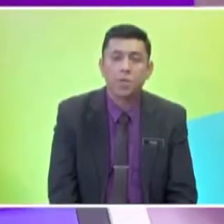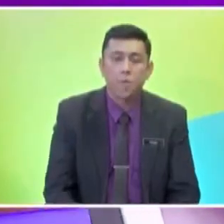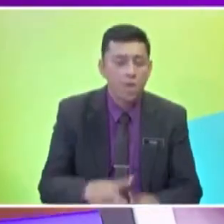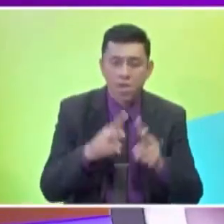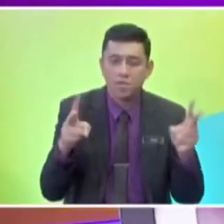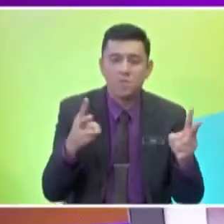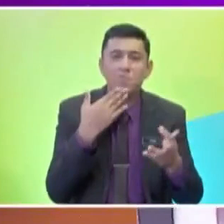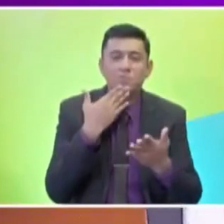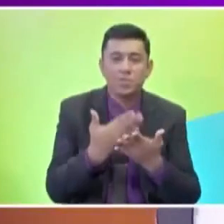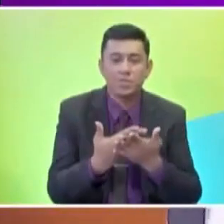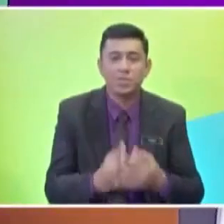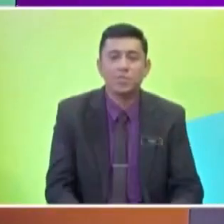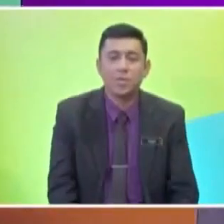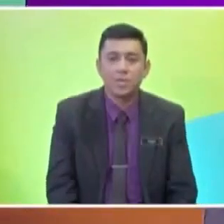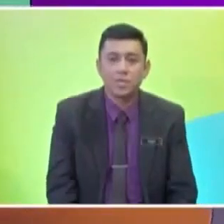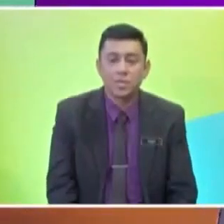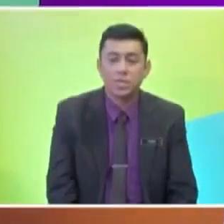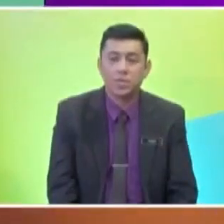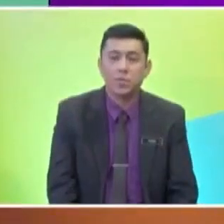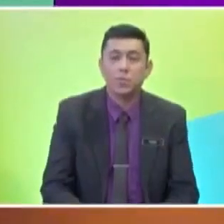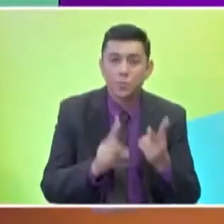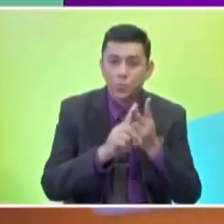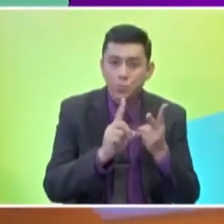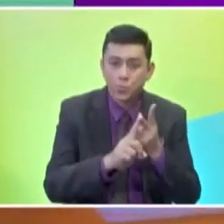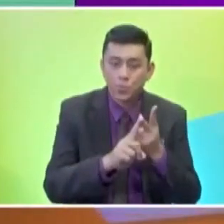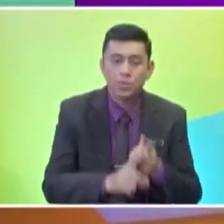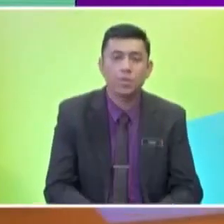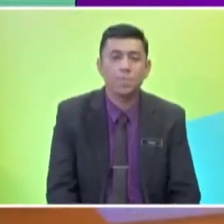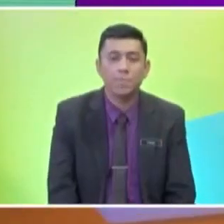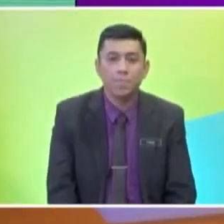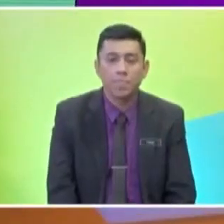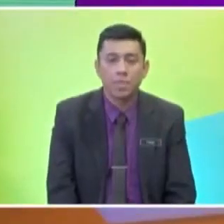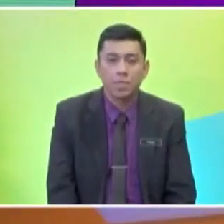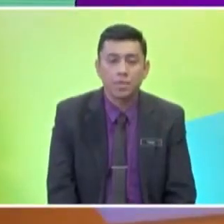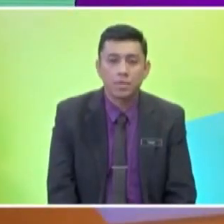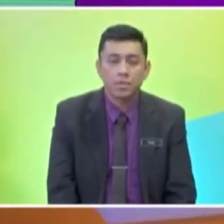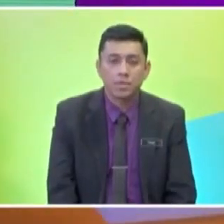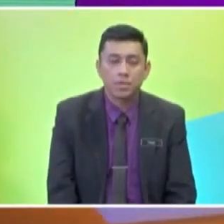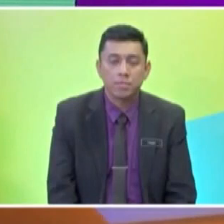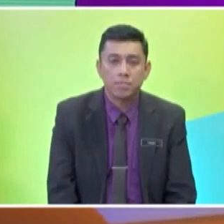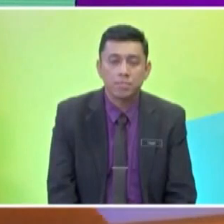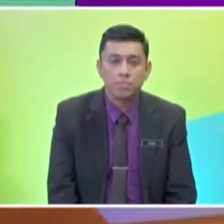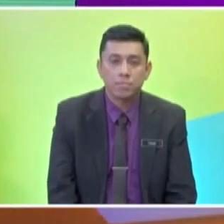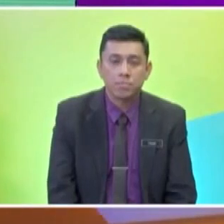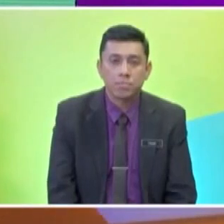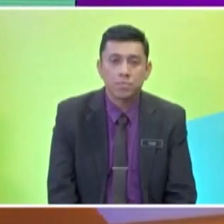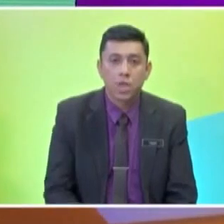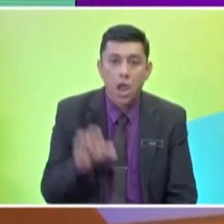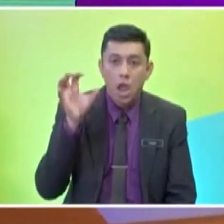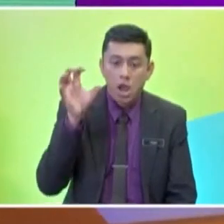good. And the second one, we go below that part is, I think that is claw.